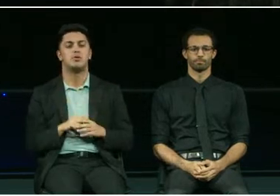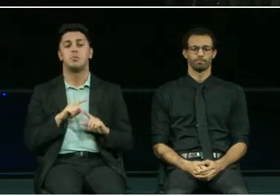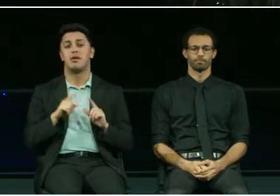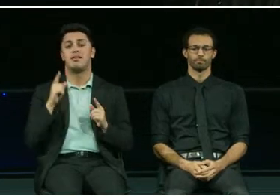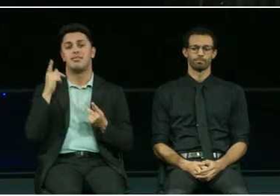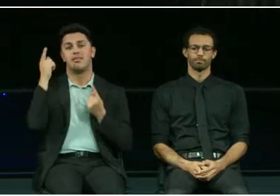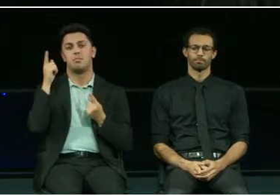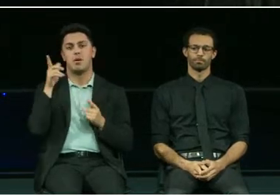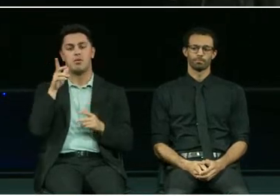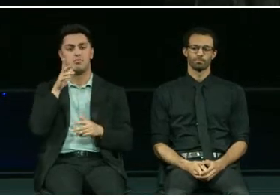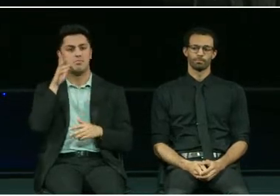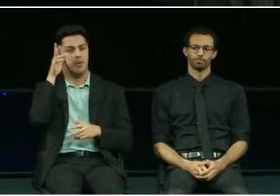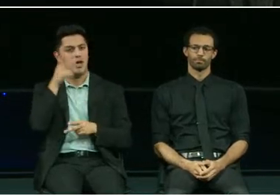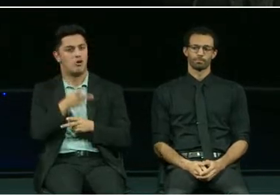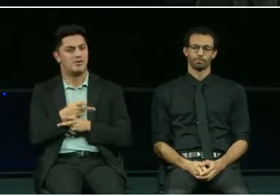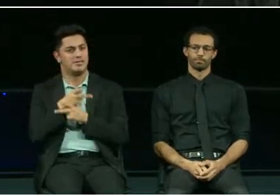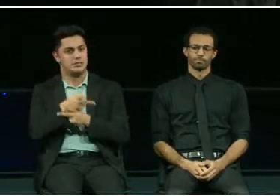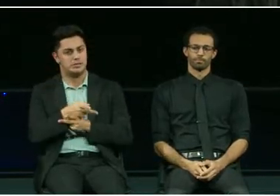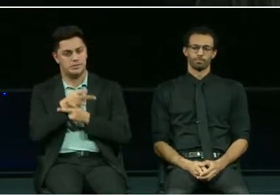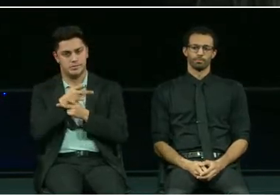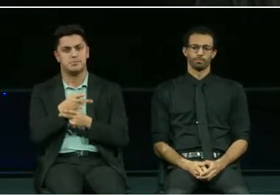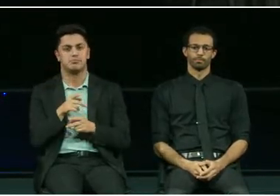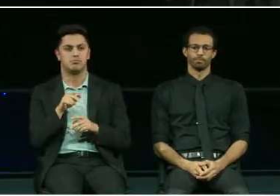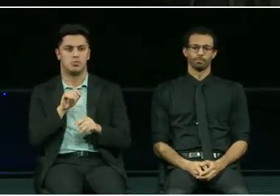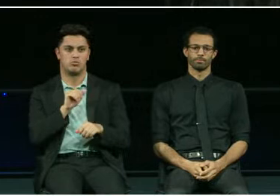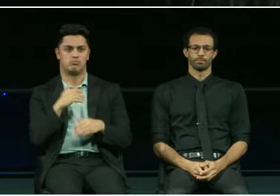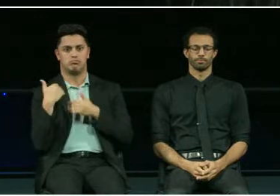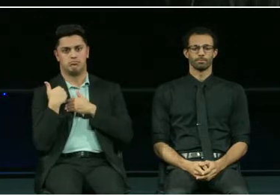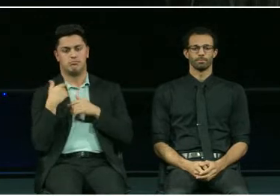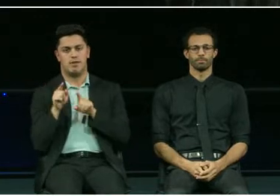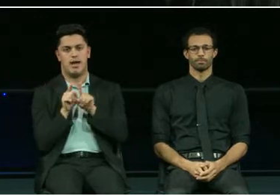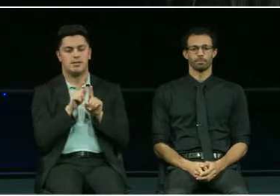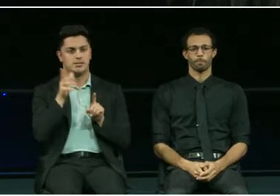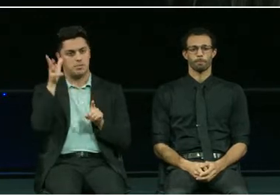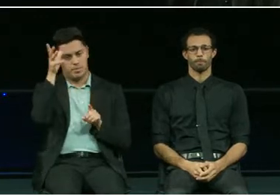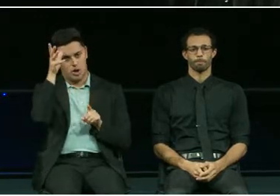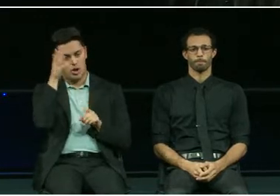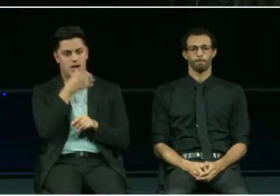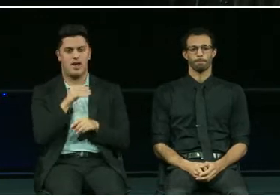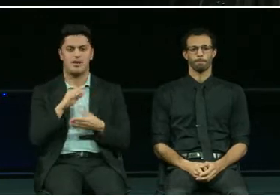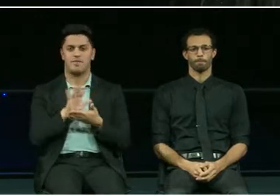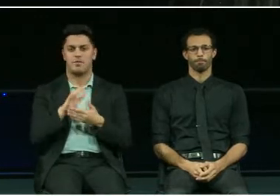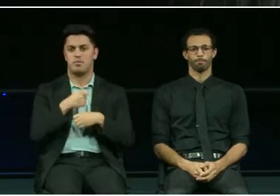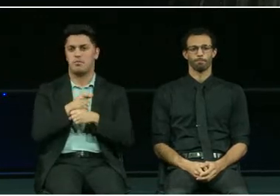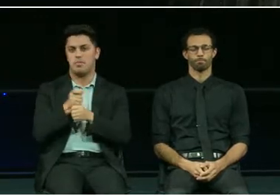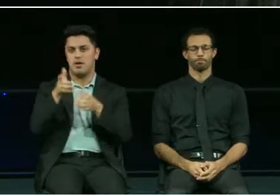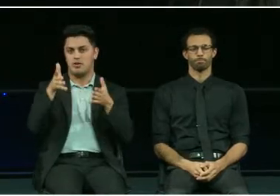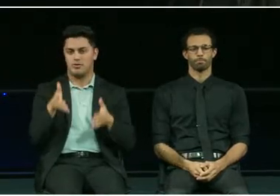parenting, your job as a parent and your job as a filmmaker, and on this movie,